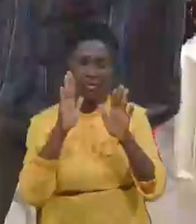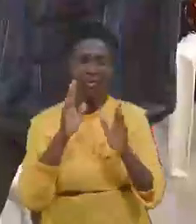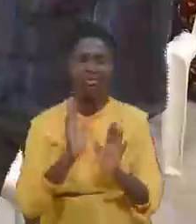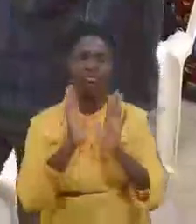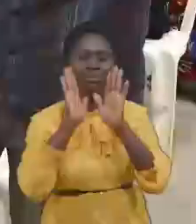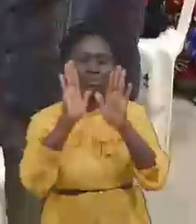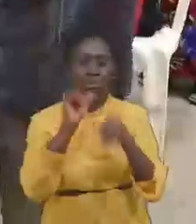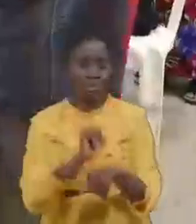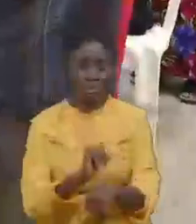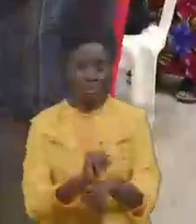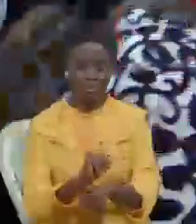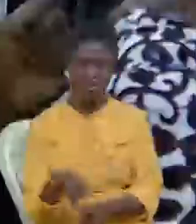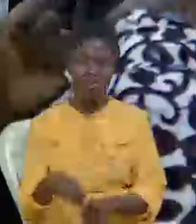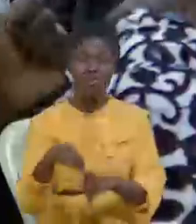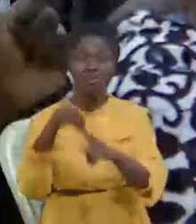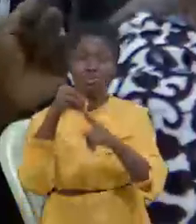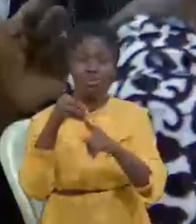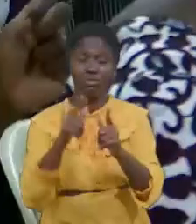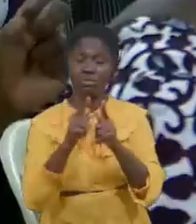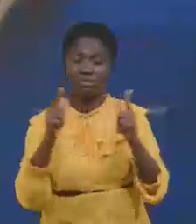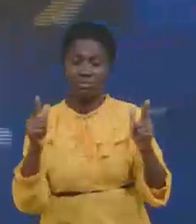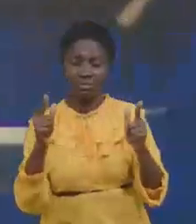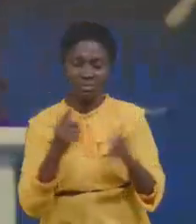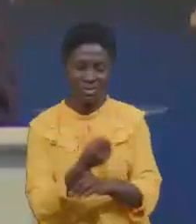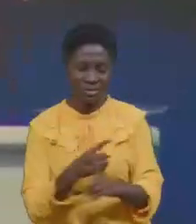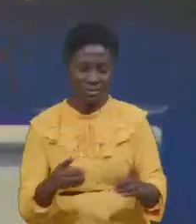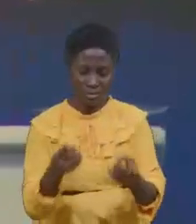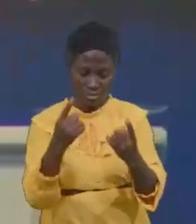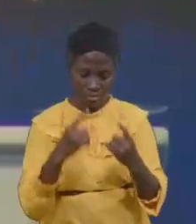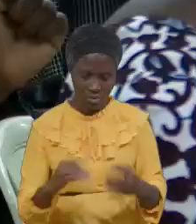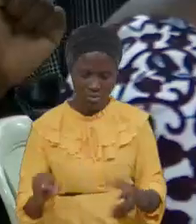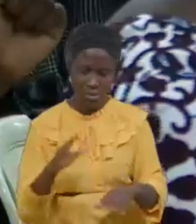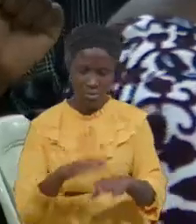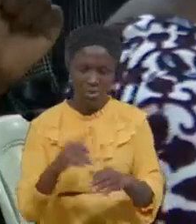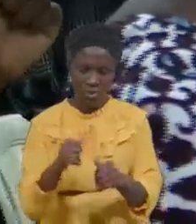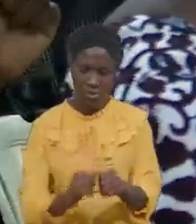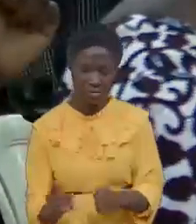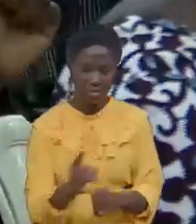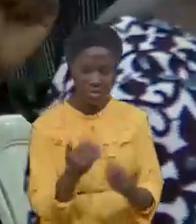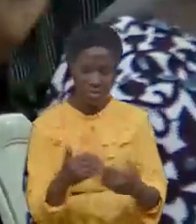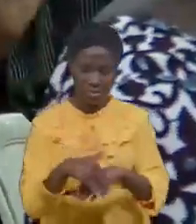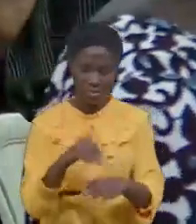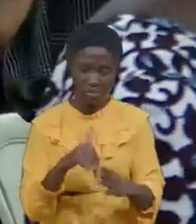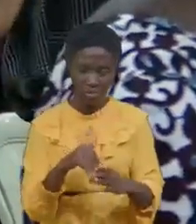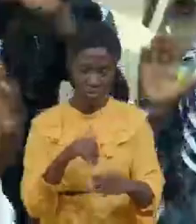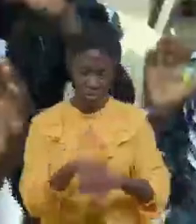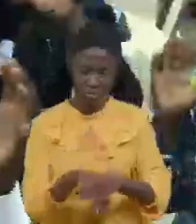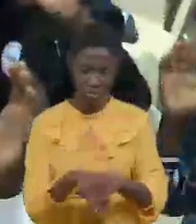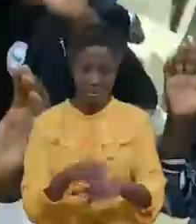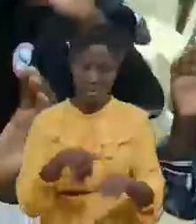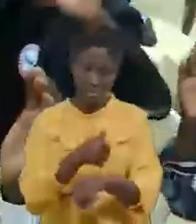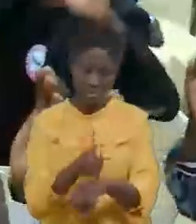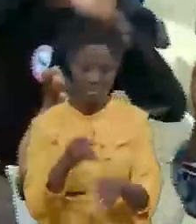Supernatural deliverance coming upon everyone tonight. Confirm it, Lord.